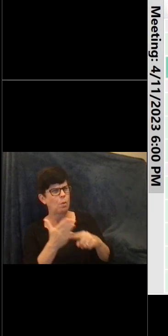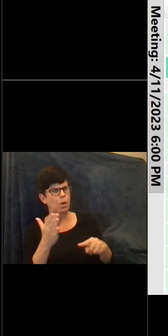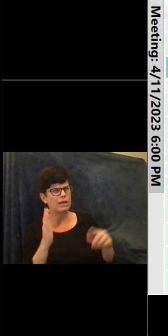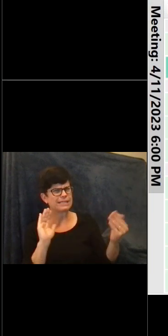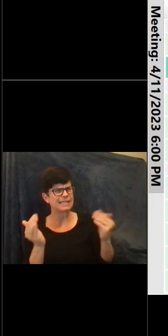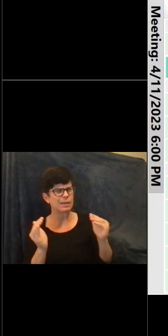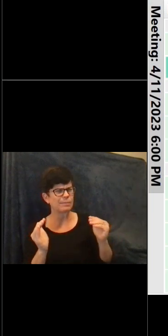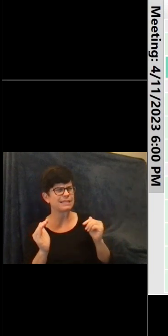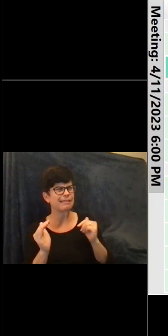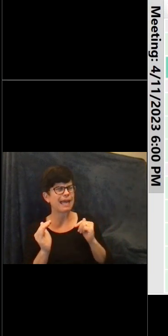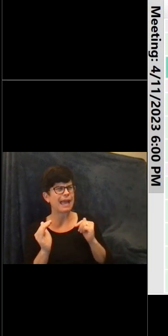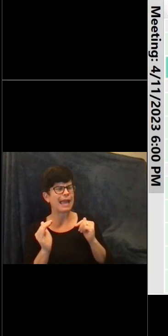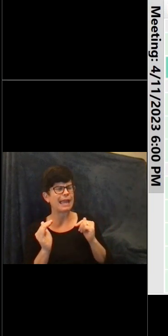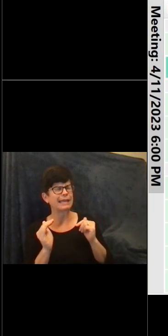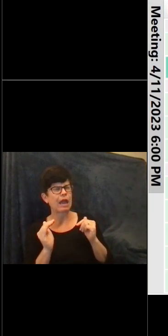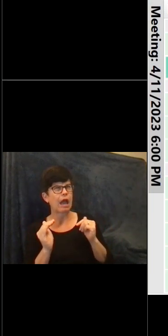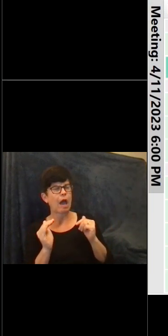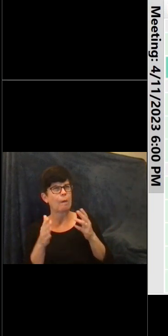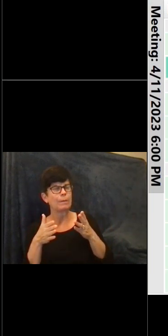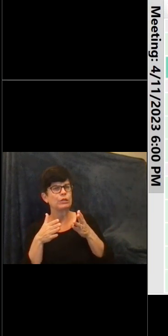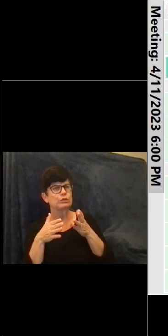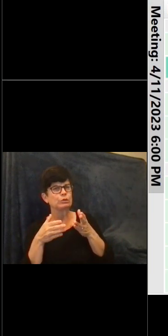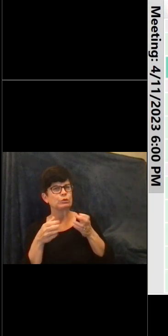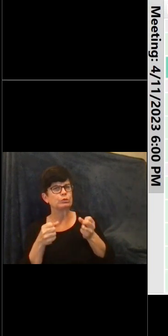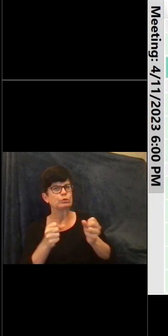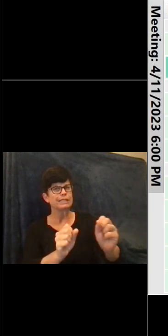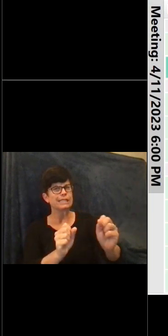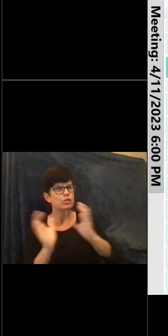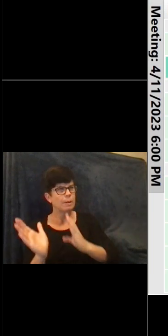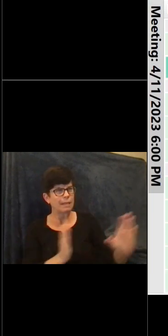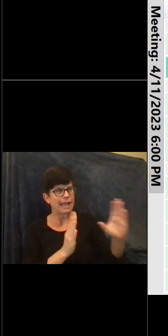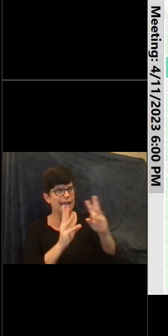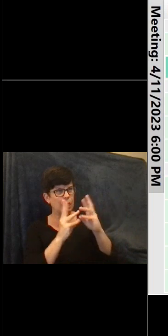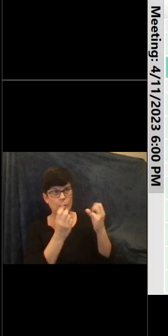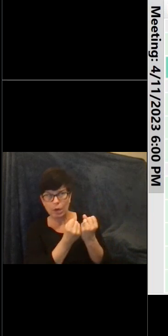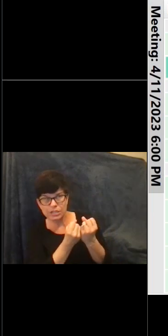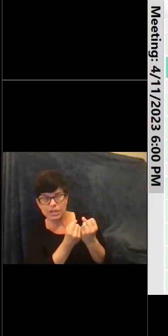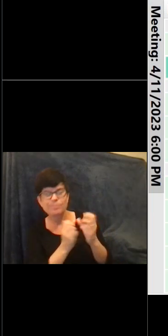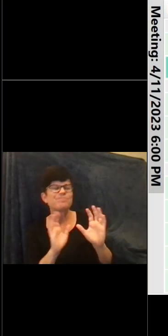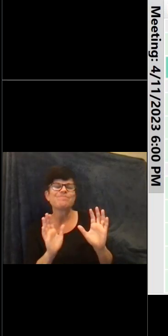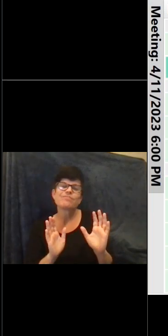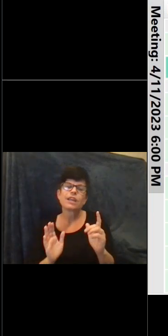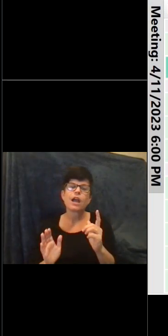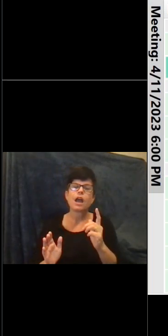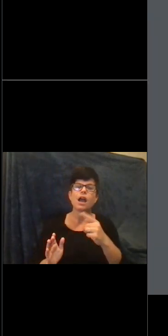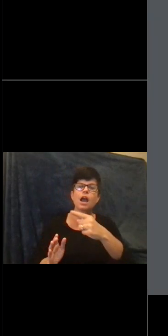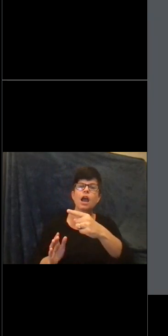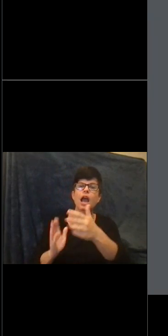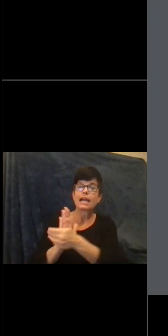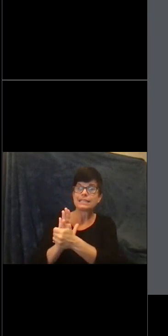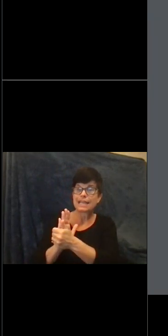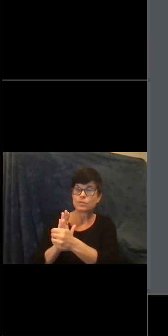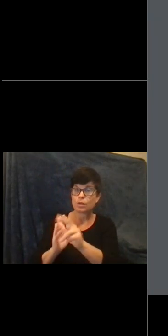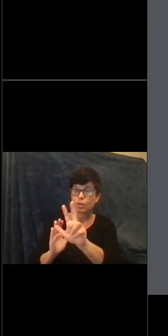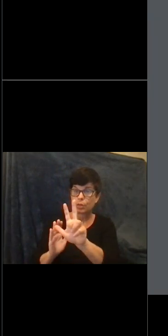strategic planning workshops or an equivalent. Well, it's again, if you go to attachment 3,